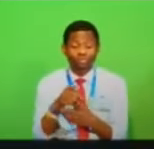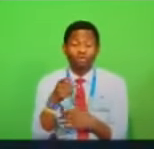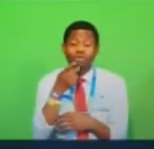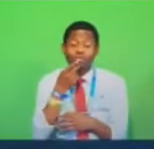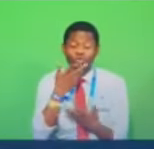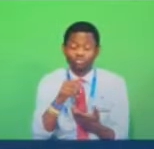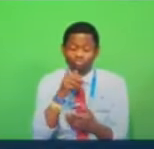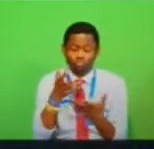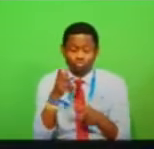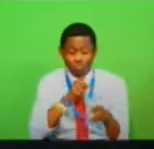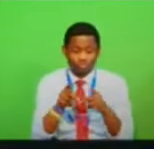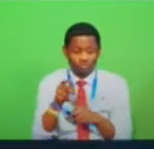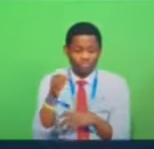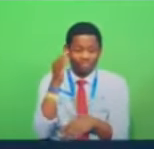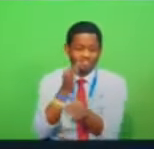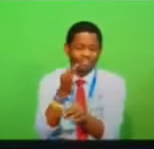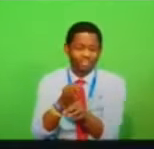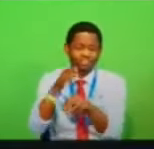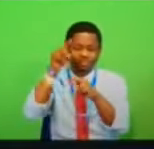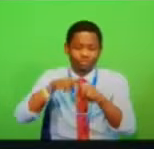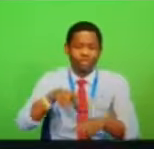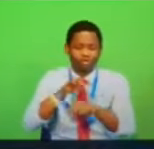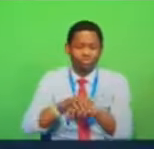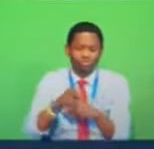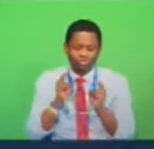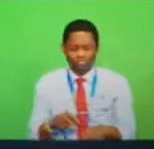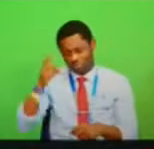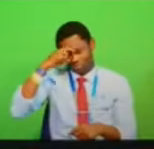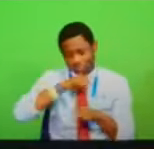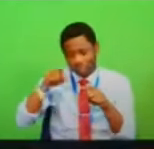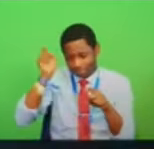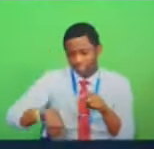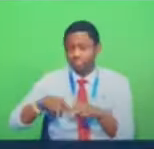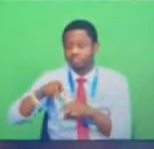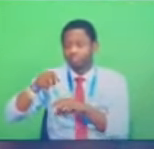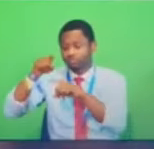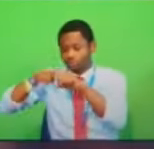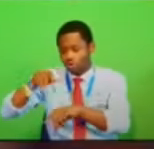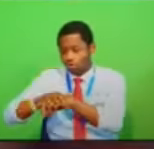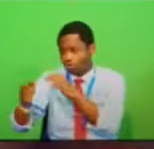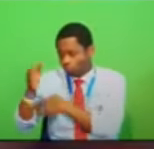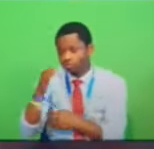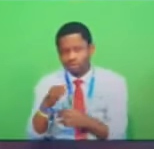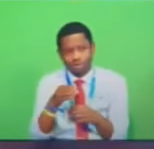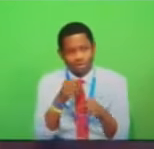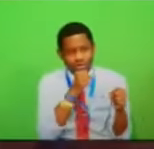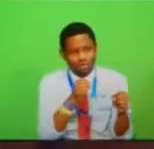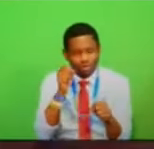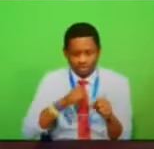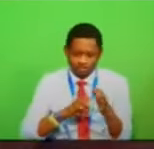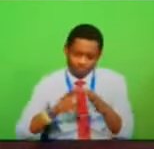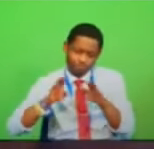human wisdom, but in God and His power. Power must flow from your social media